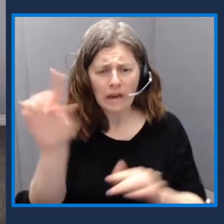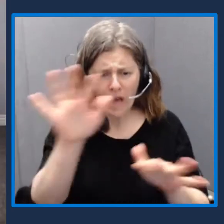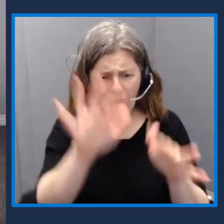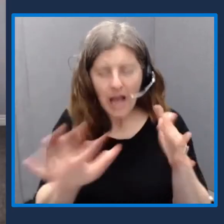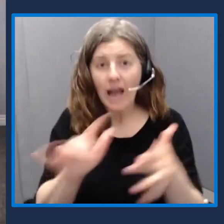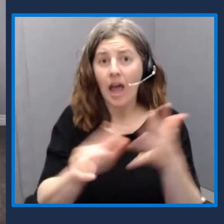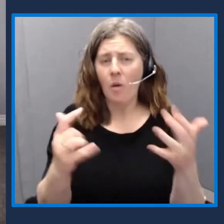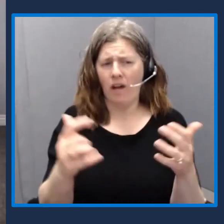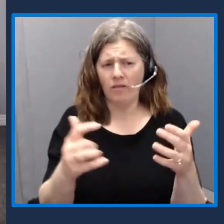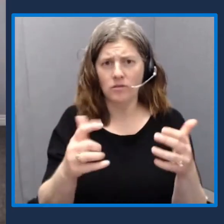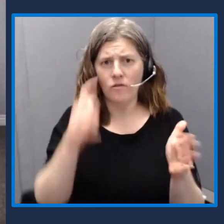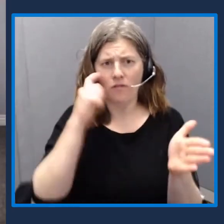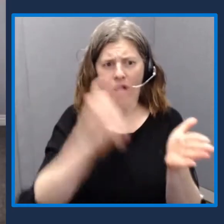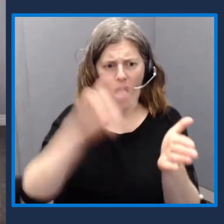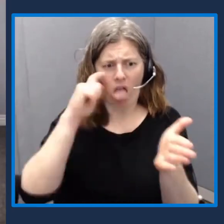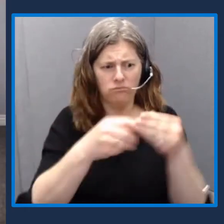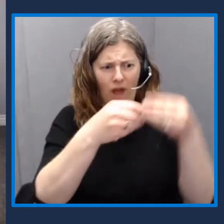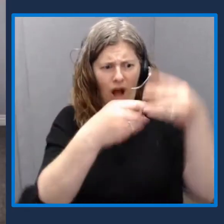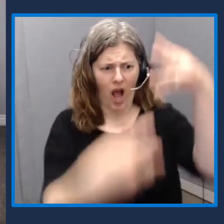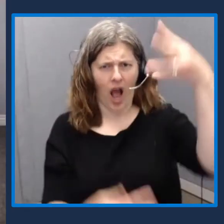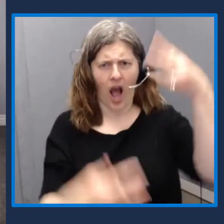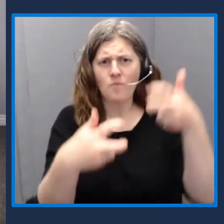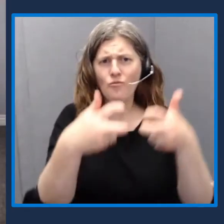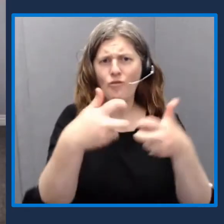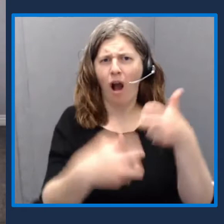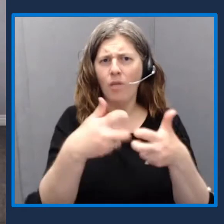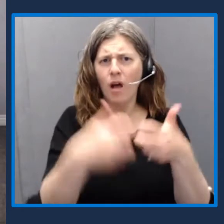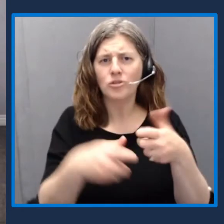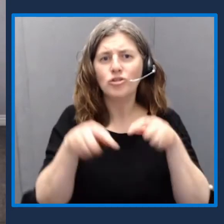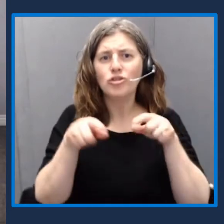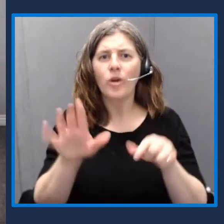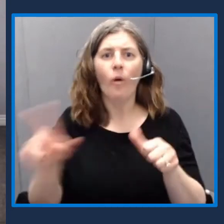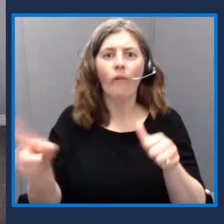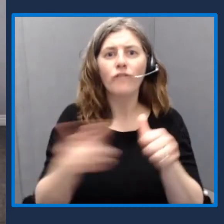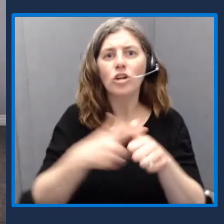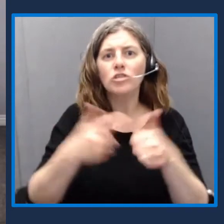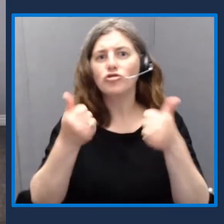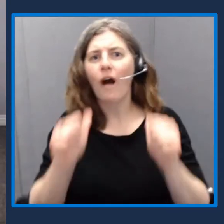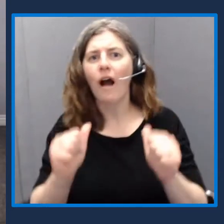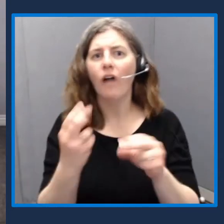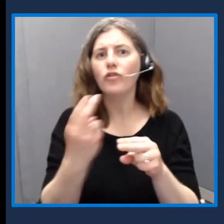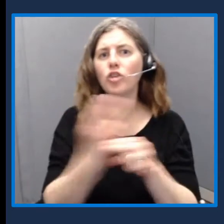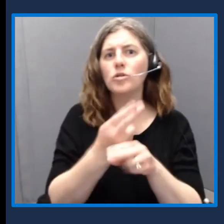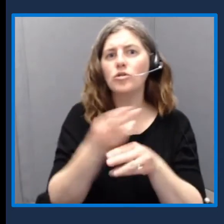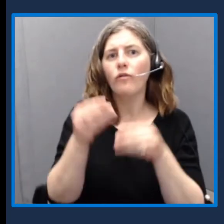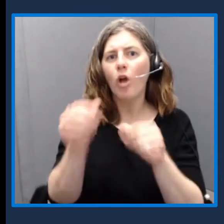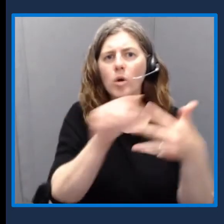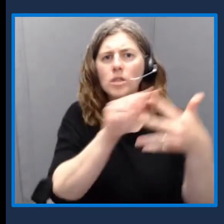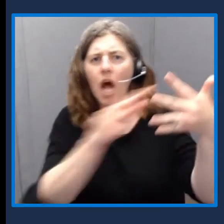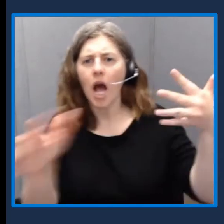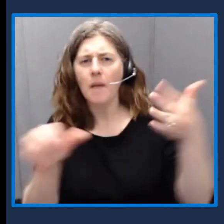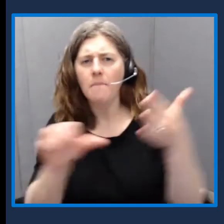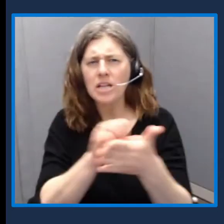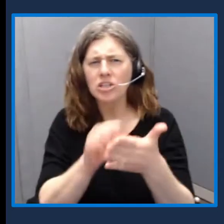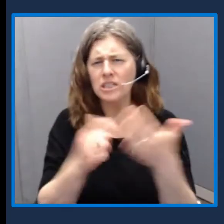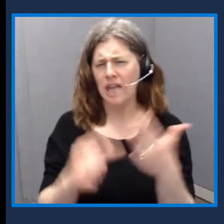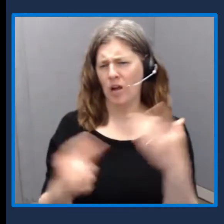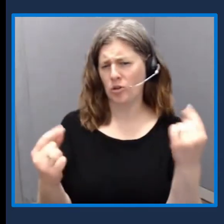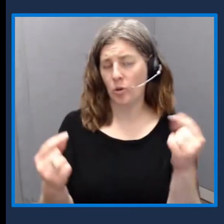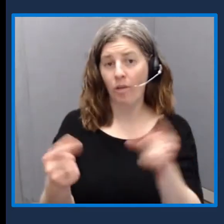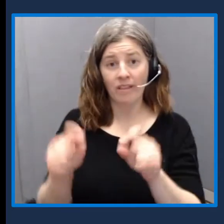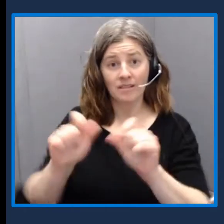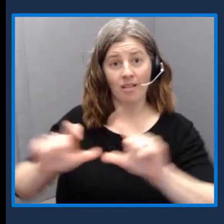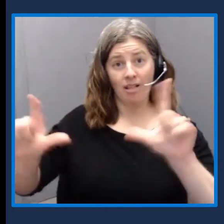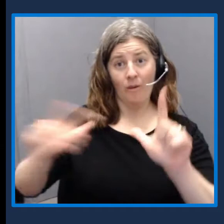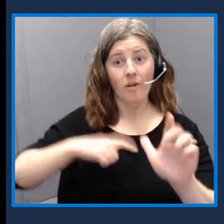accessibility problems that you've identified in your first set of user flows or web pages. So now what? So on this slide, we have a picture